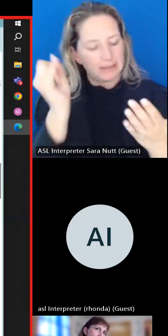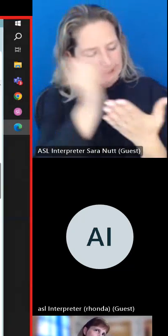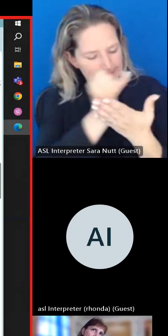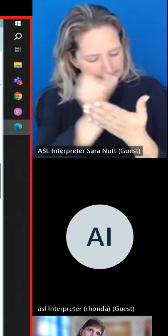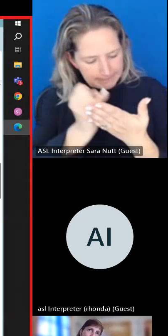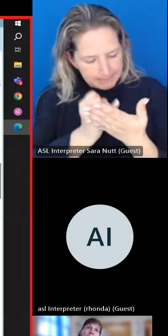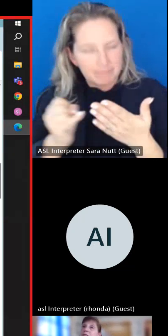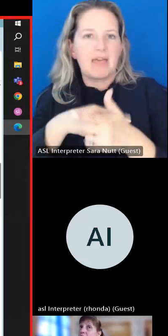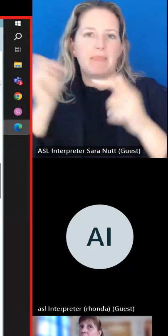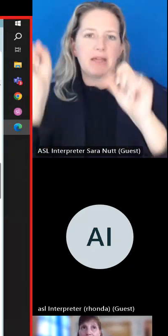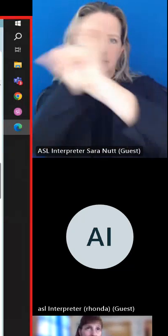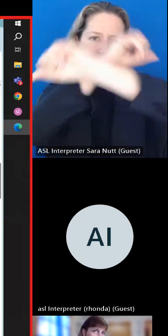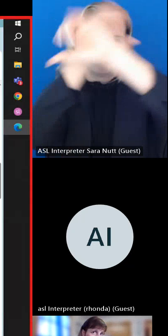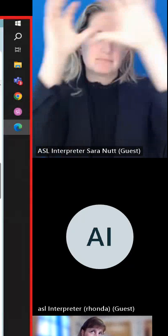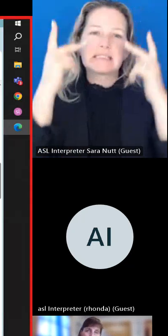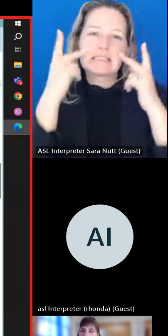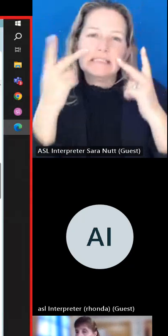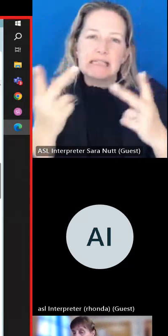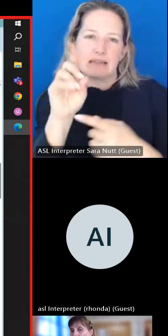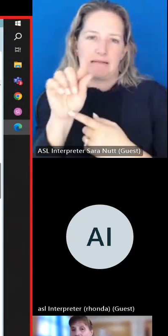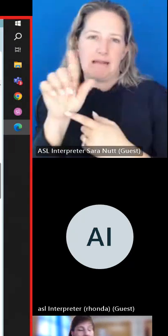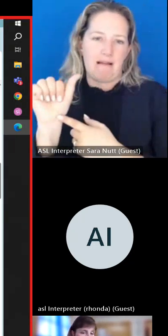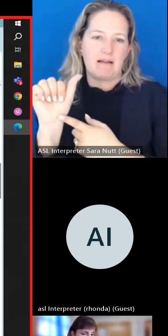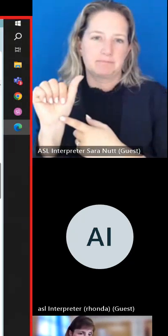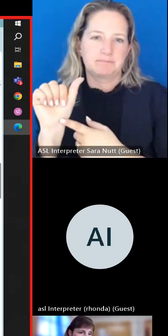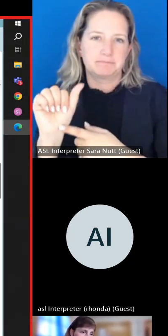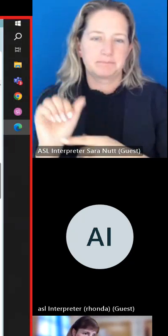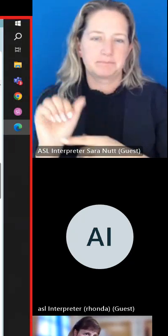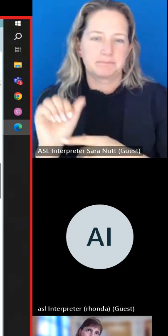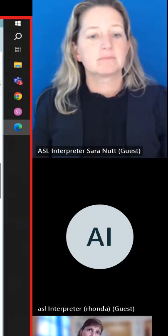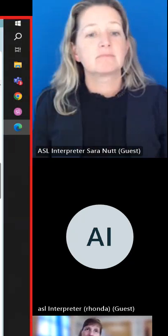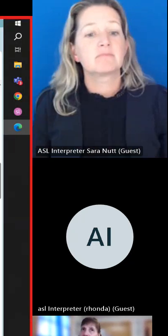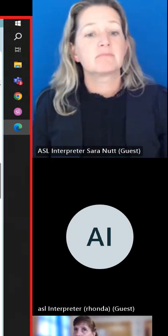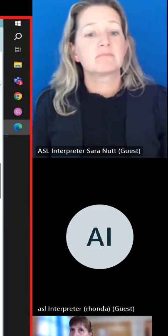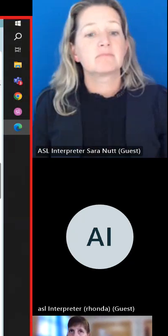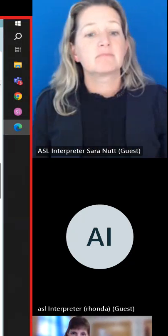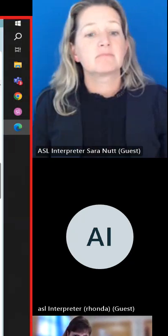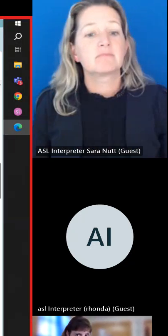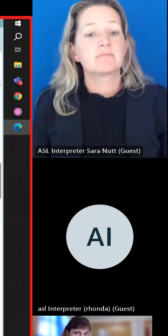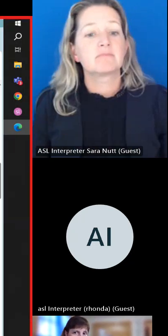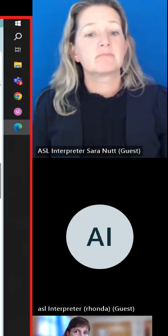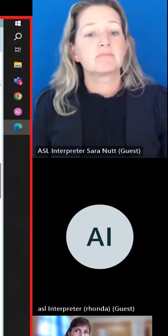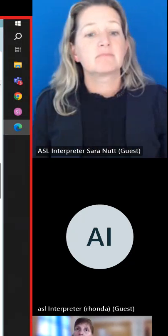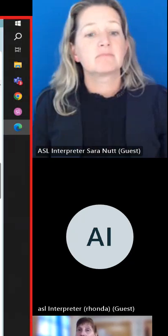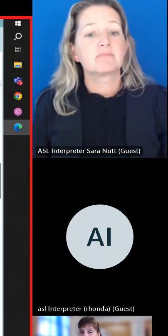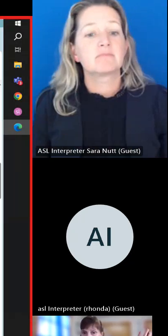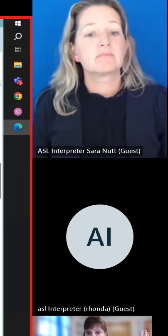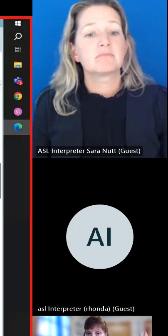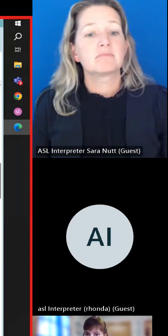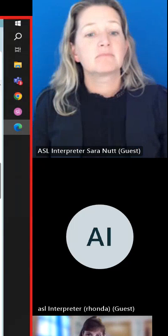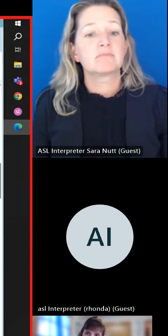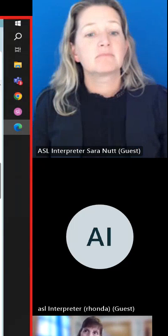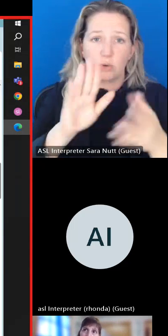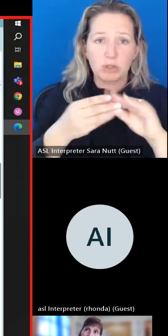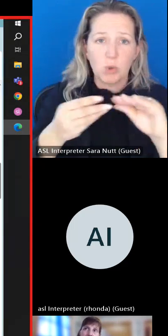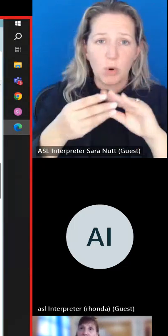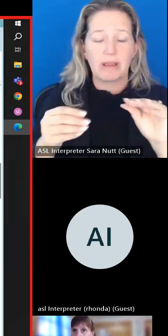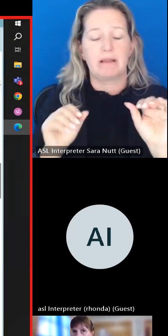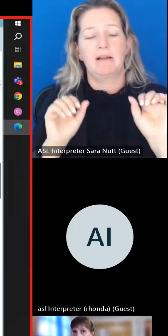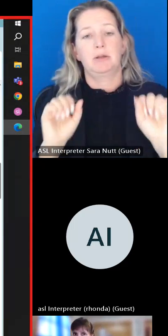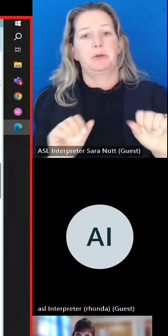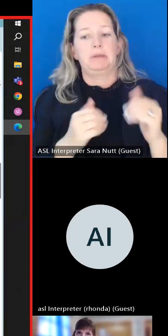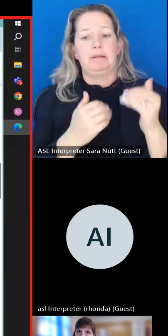So these are some examples. You can draw out your story. You can be as limited or as elaborate